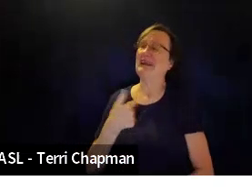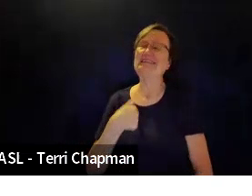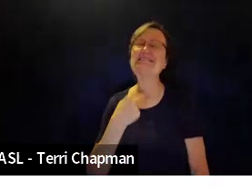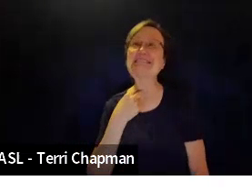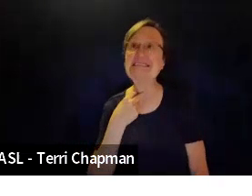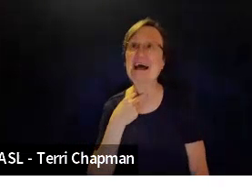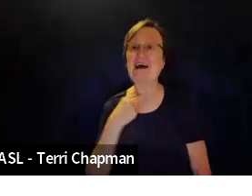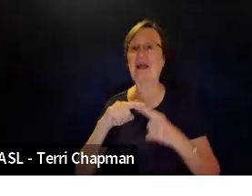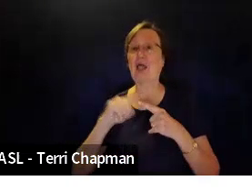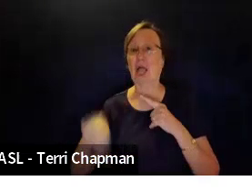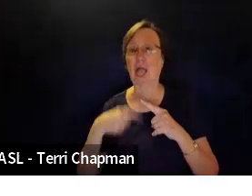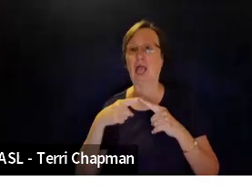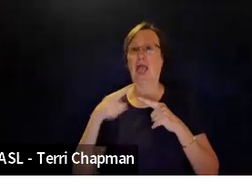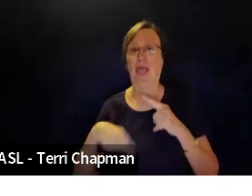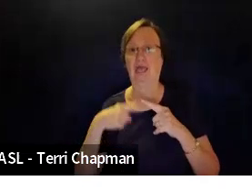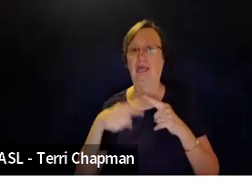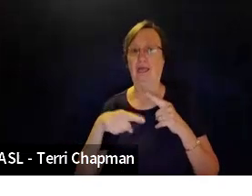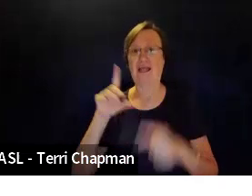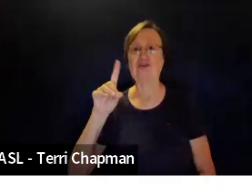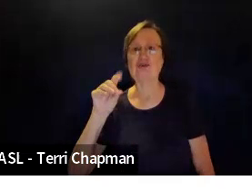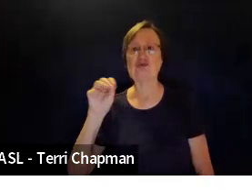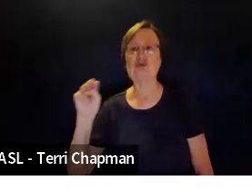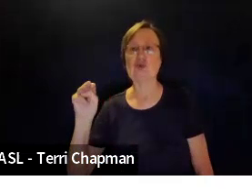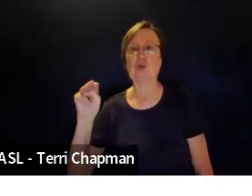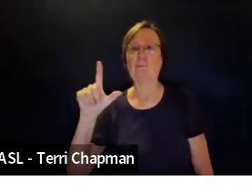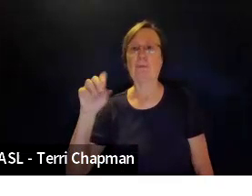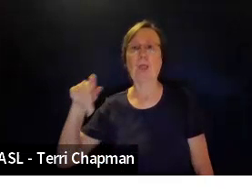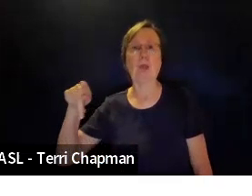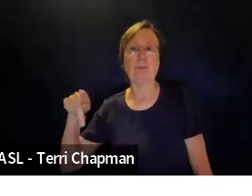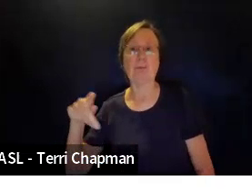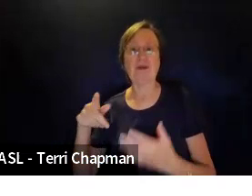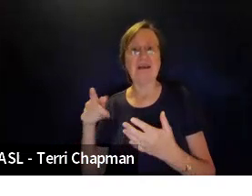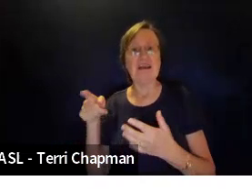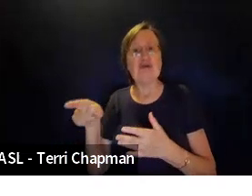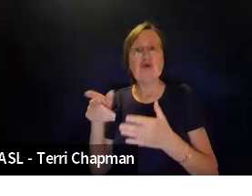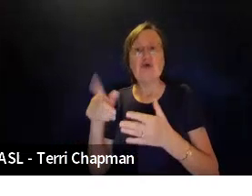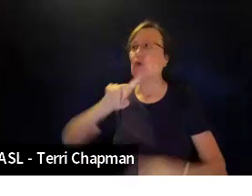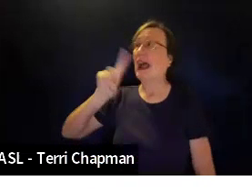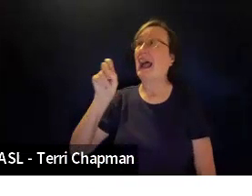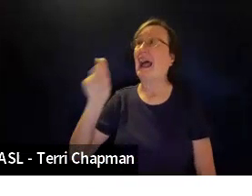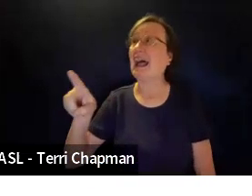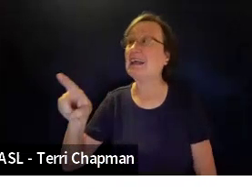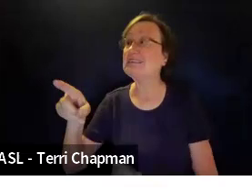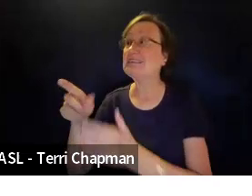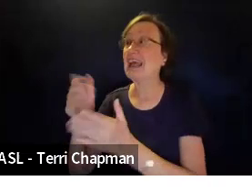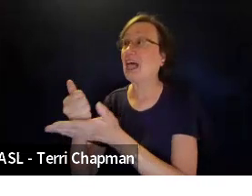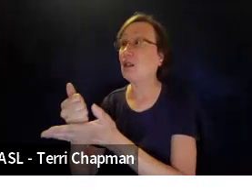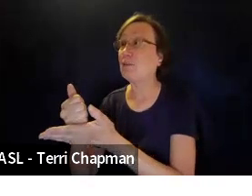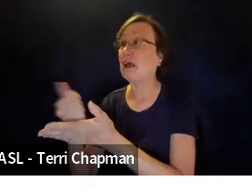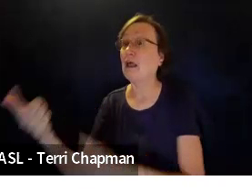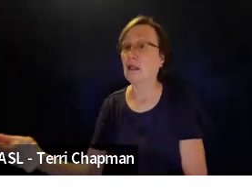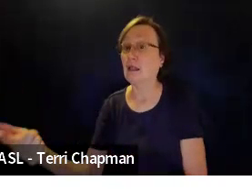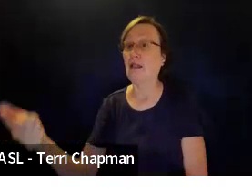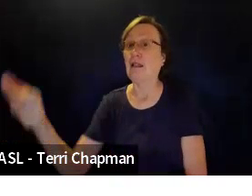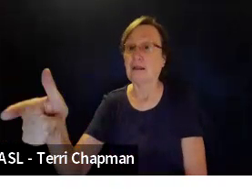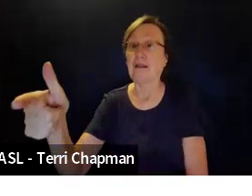doom loop. You ask a question, you ask for help, and you get passed from person to person. Or